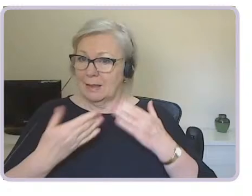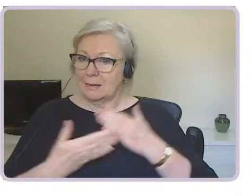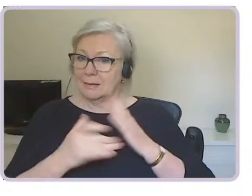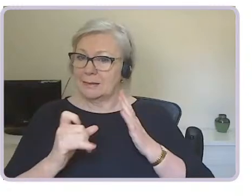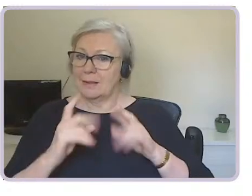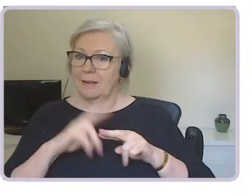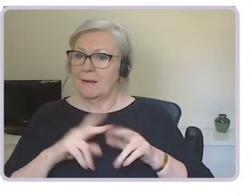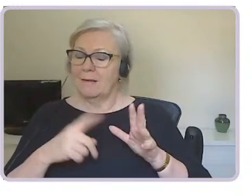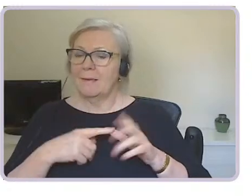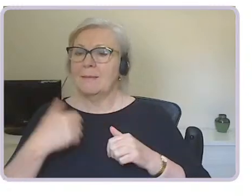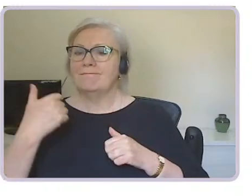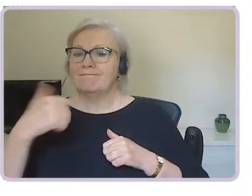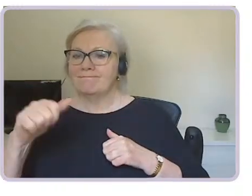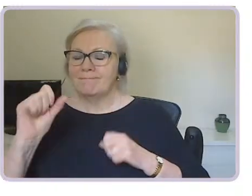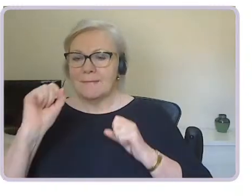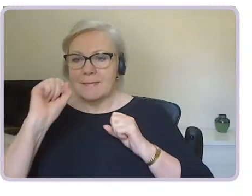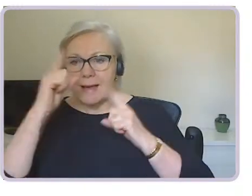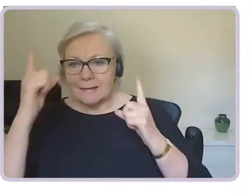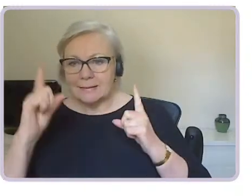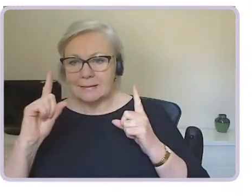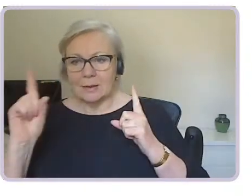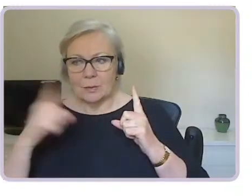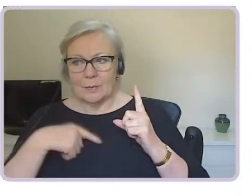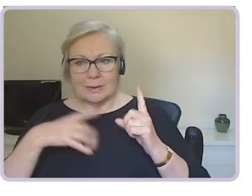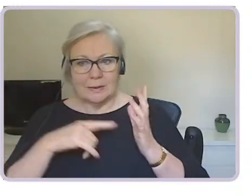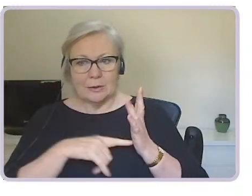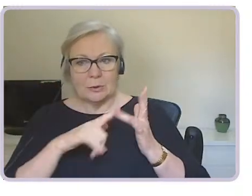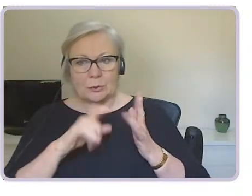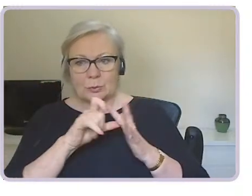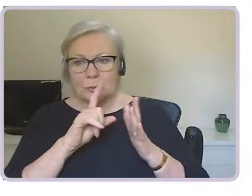the planning requirements for people with a disability.